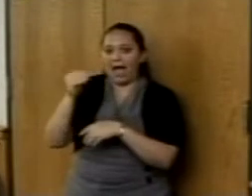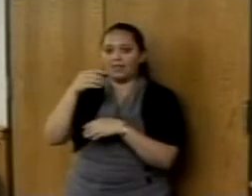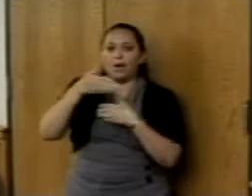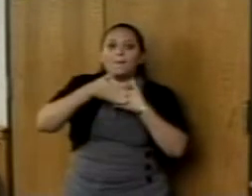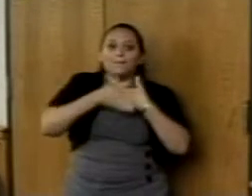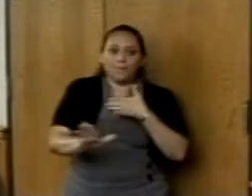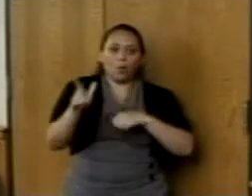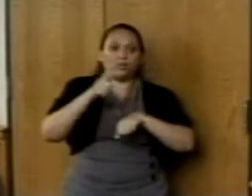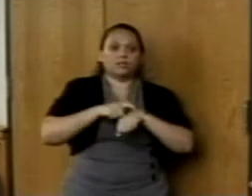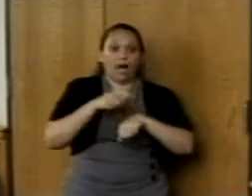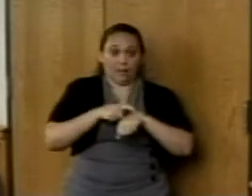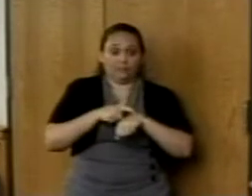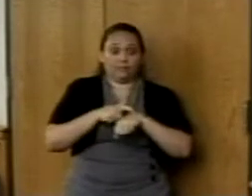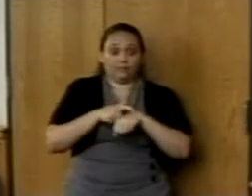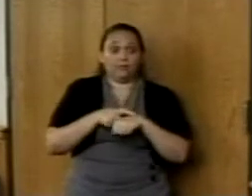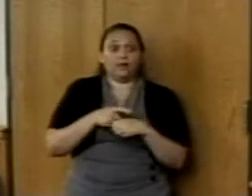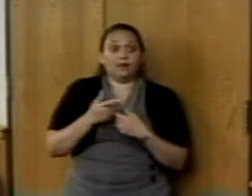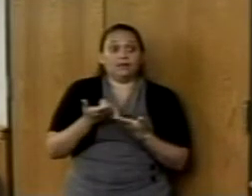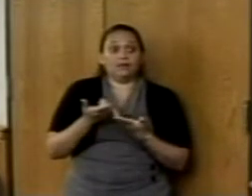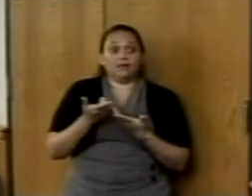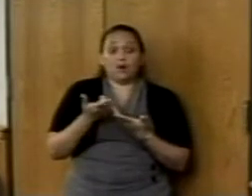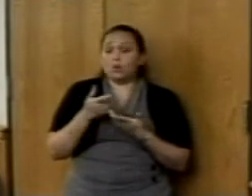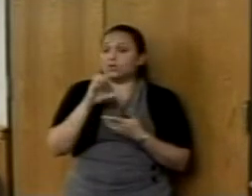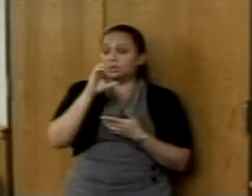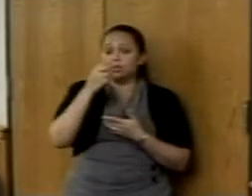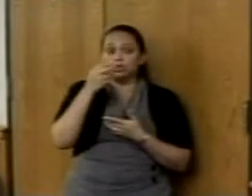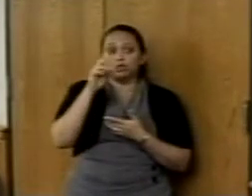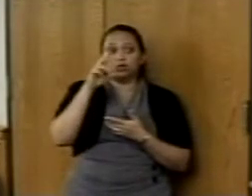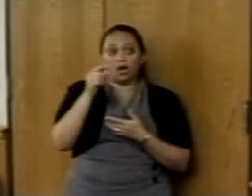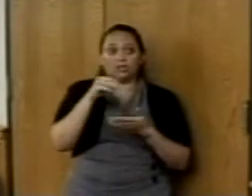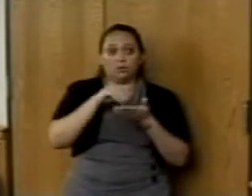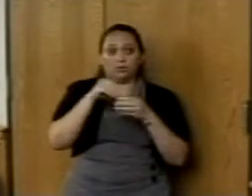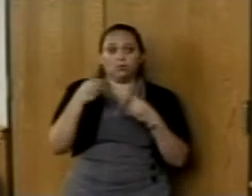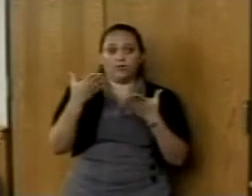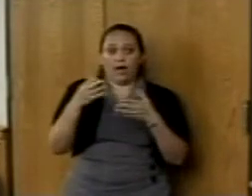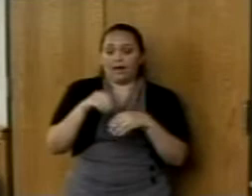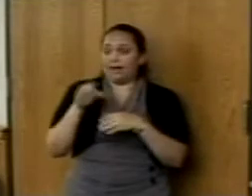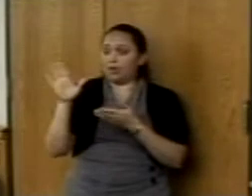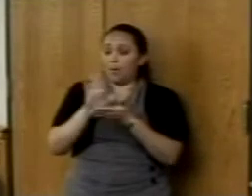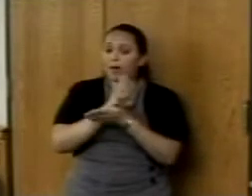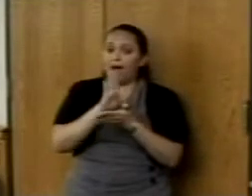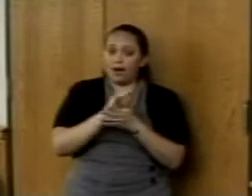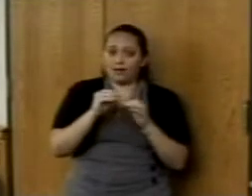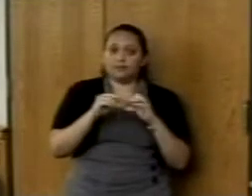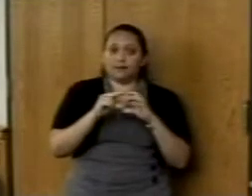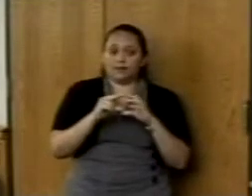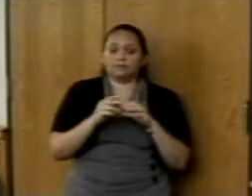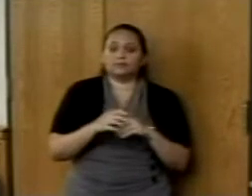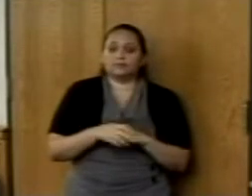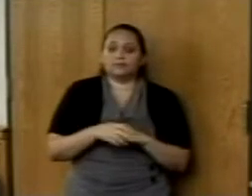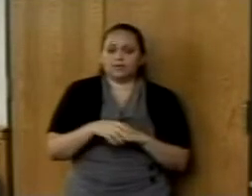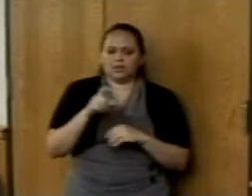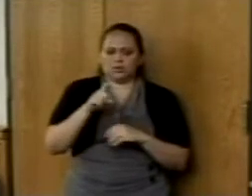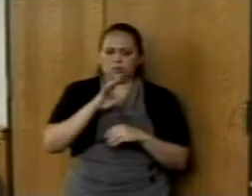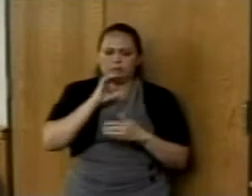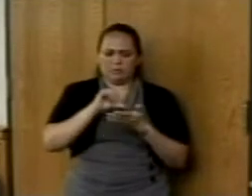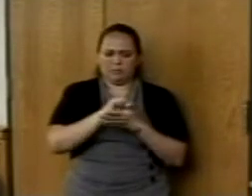a chart that was provided in your board packet, which would have been in